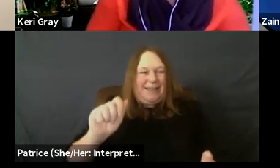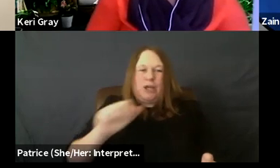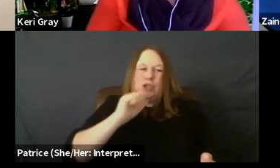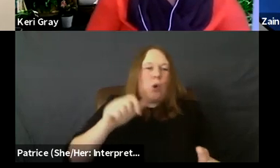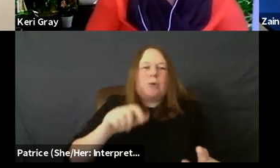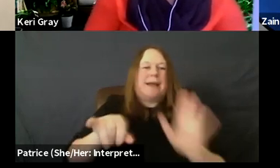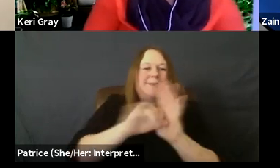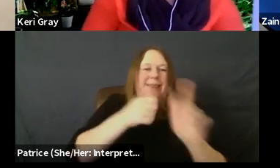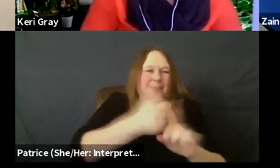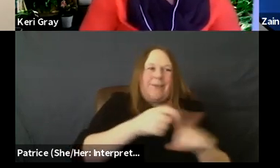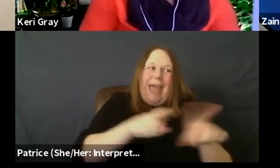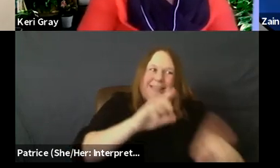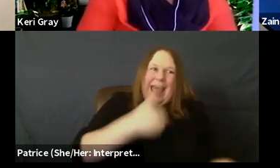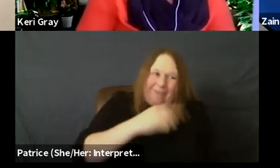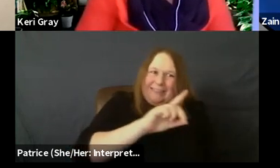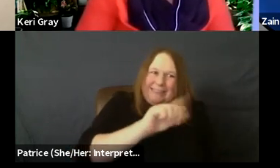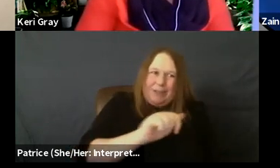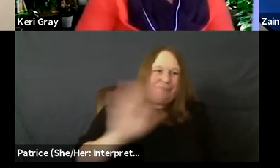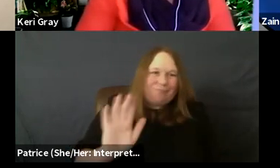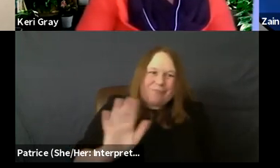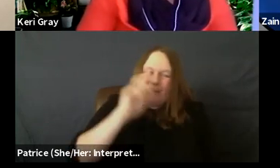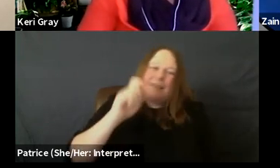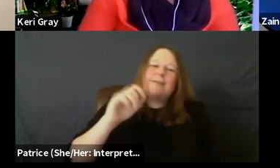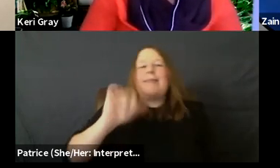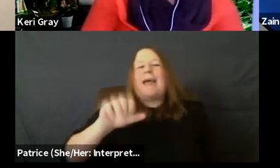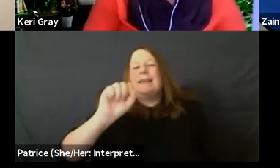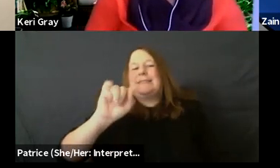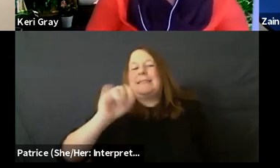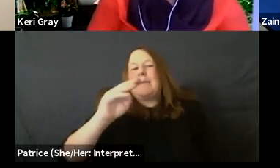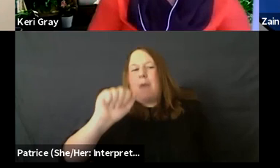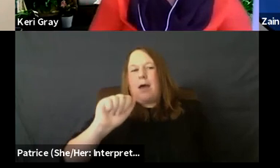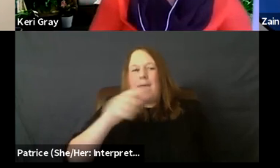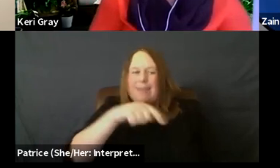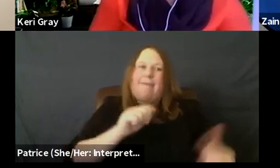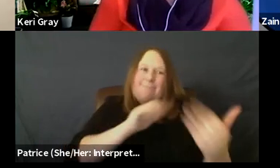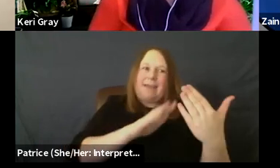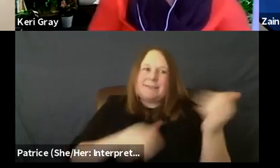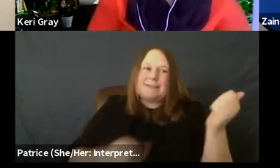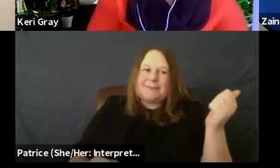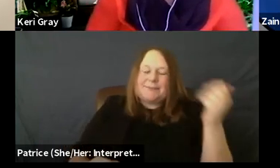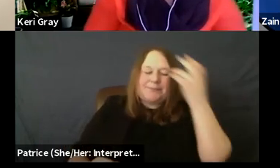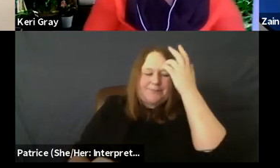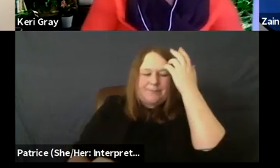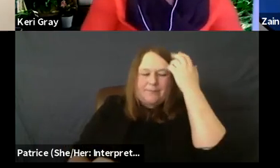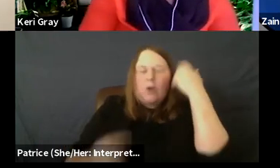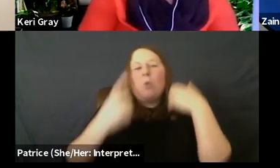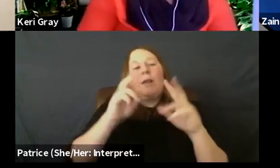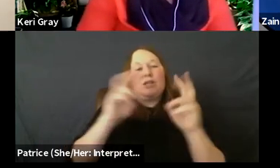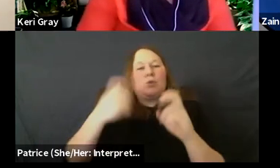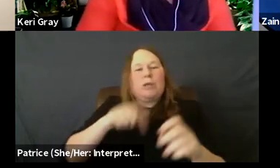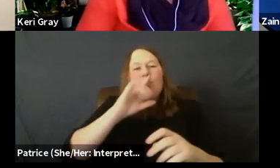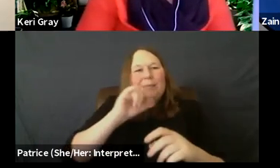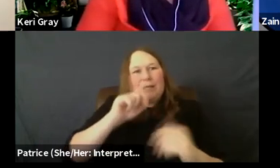define themselves as having a disability because of the stigma that they face. And so I think one of the issues we really need